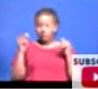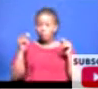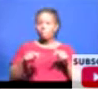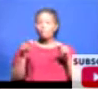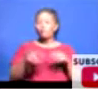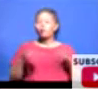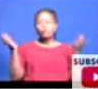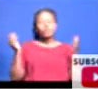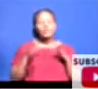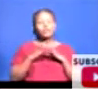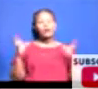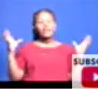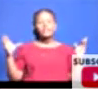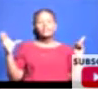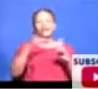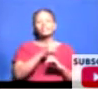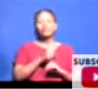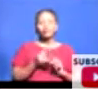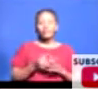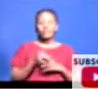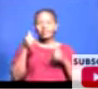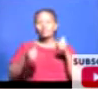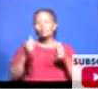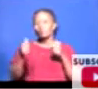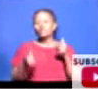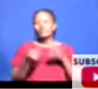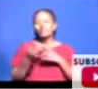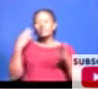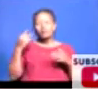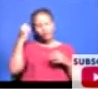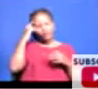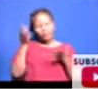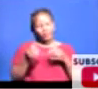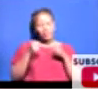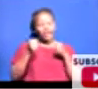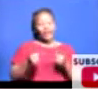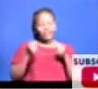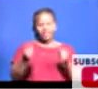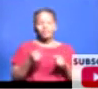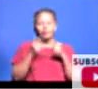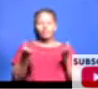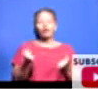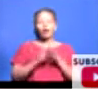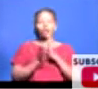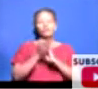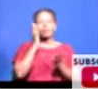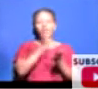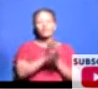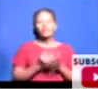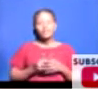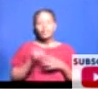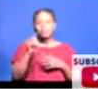very big milestone, that what seemed a dream then has become a reality. It's so important to